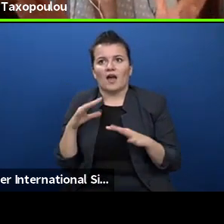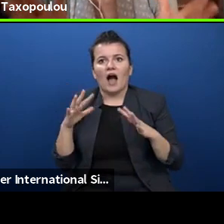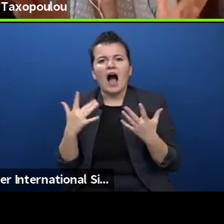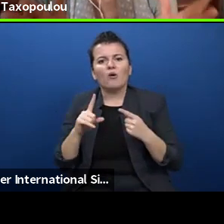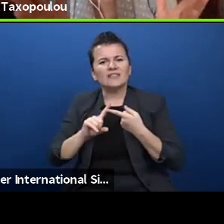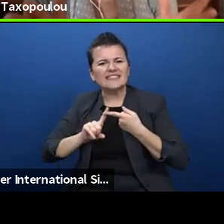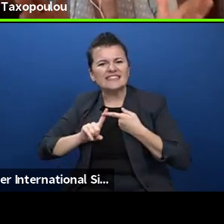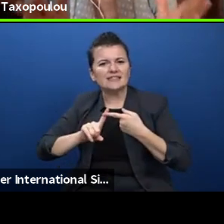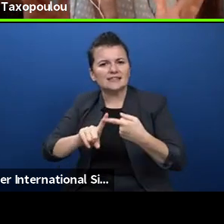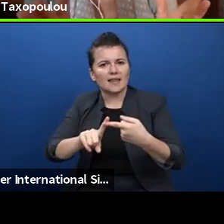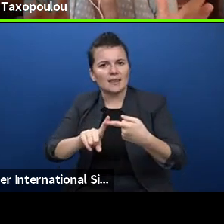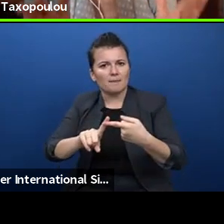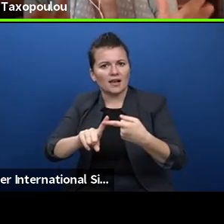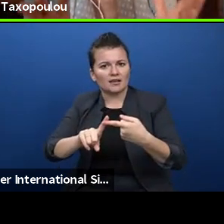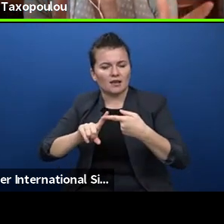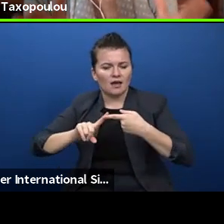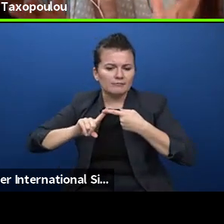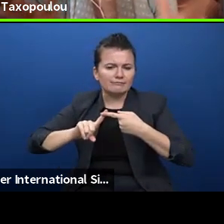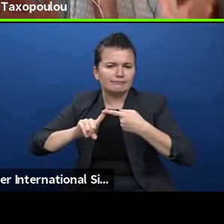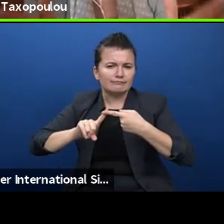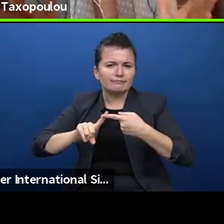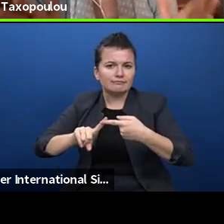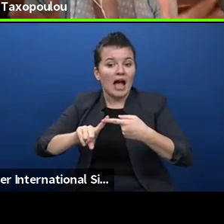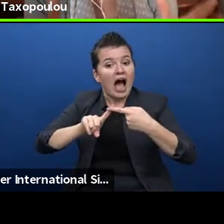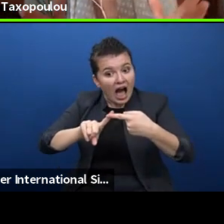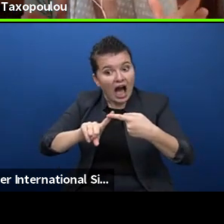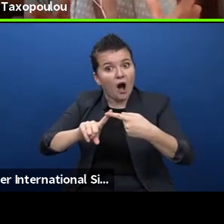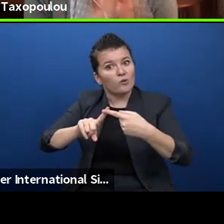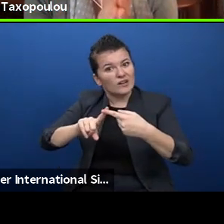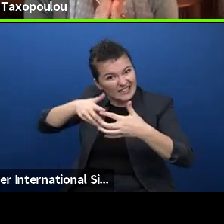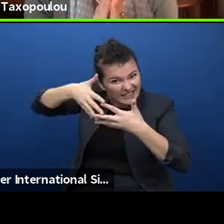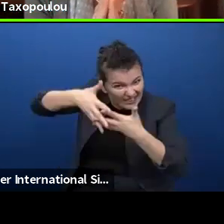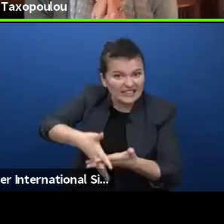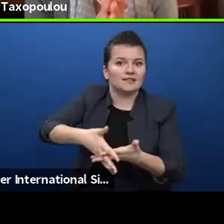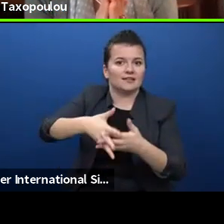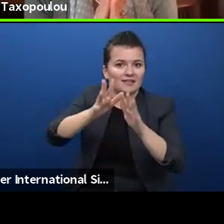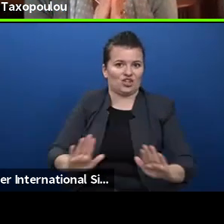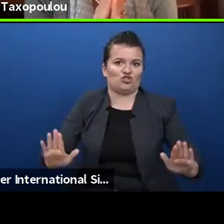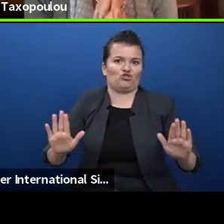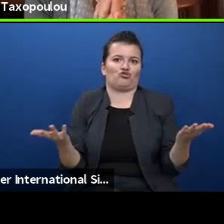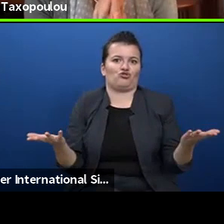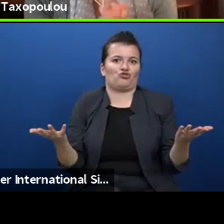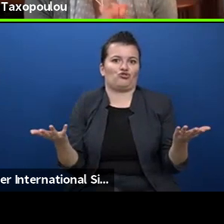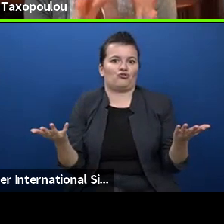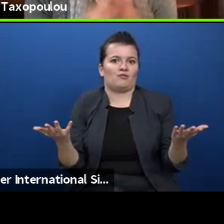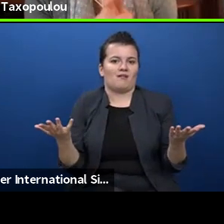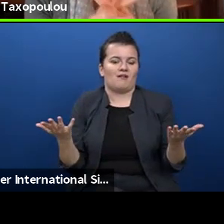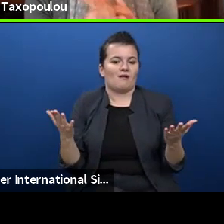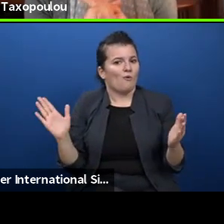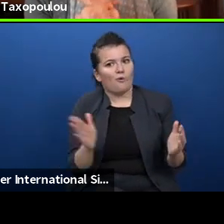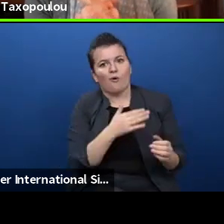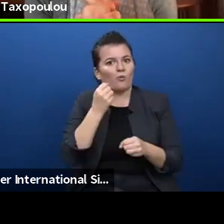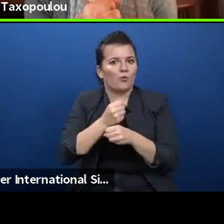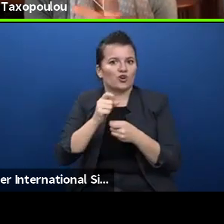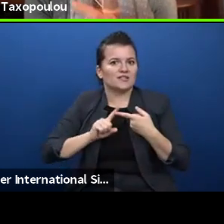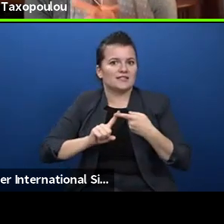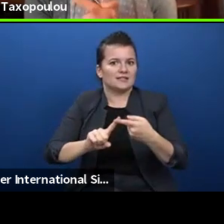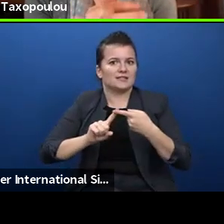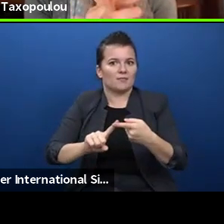sustainability in the theatre and performing arts sector? That was our question. And so obviously we need to raise awareness, we need to